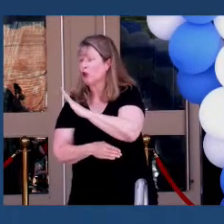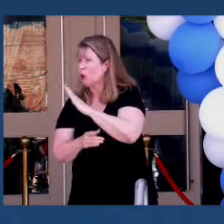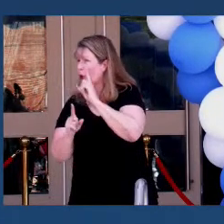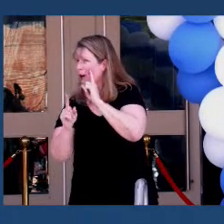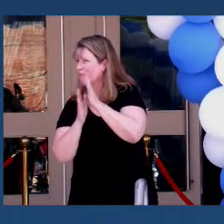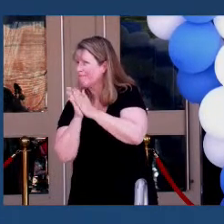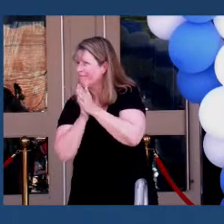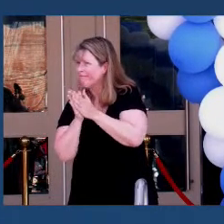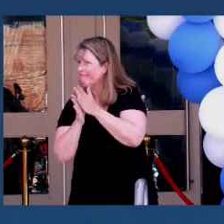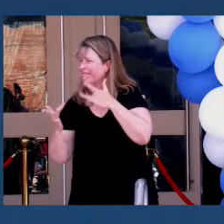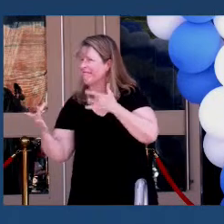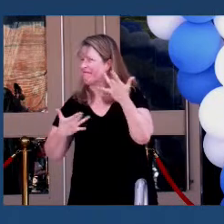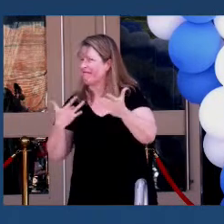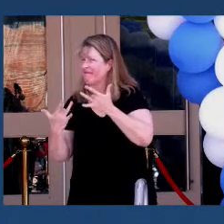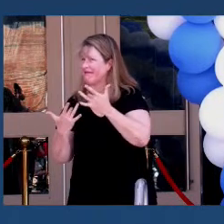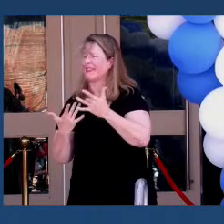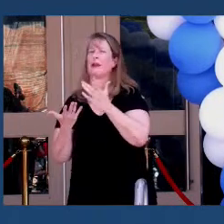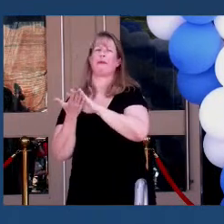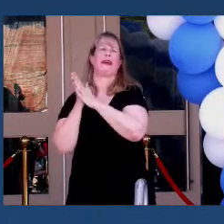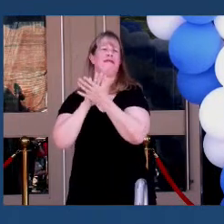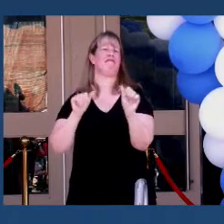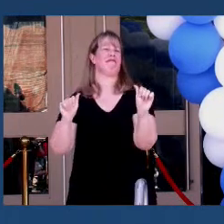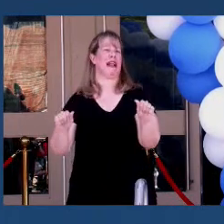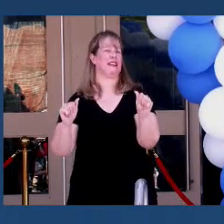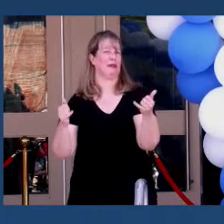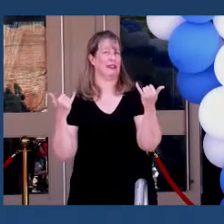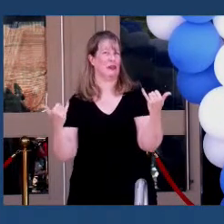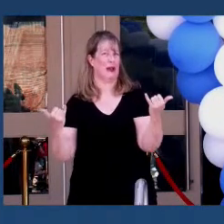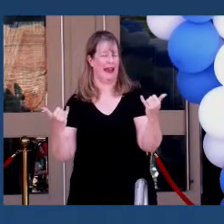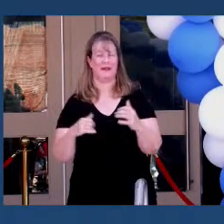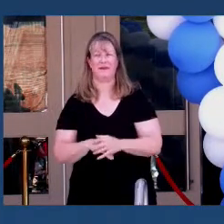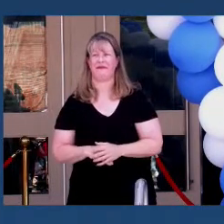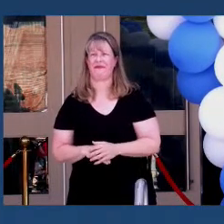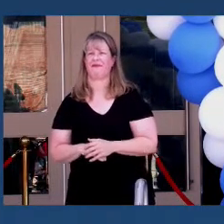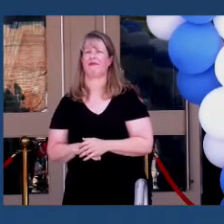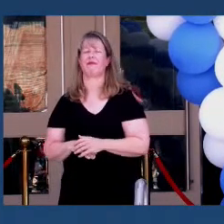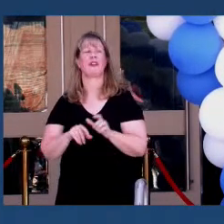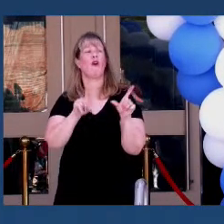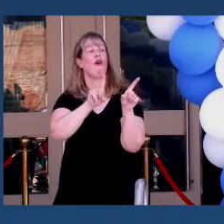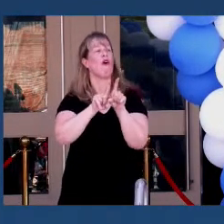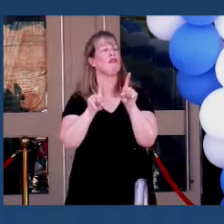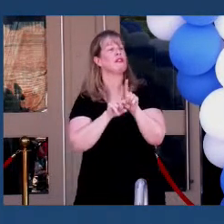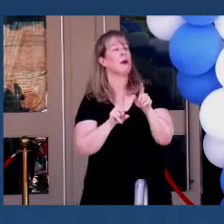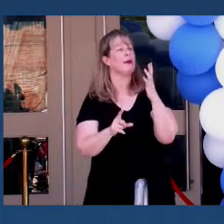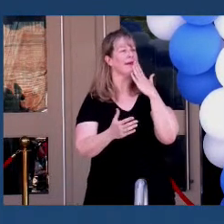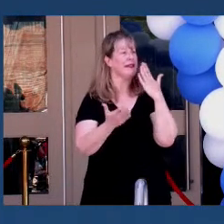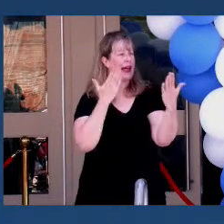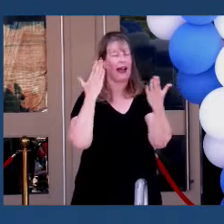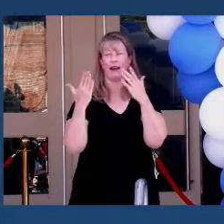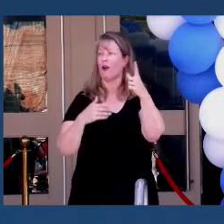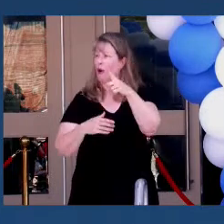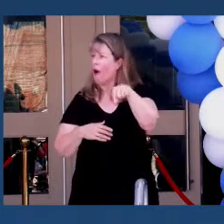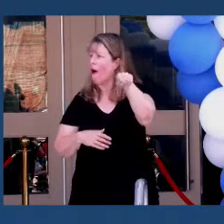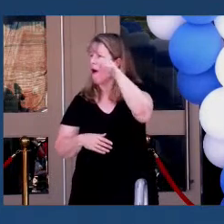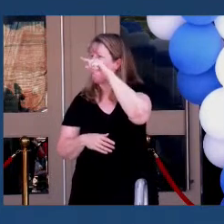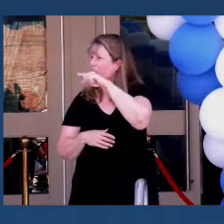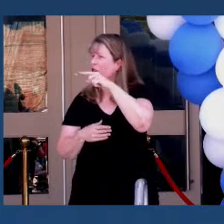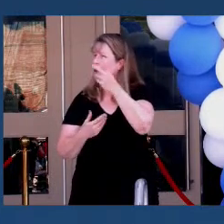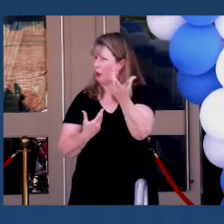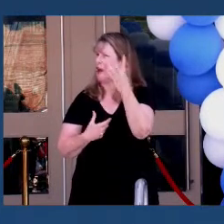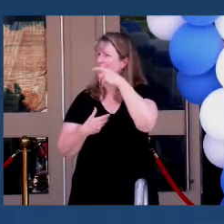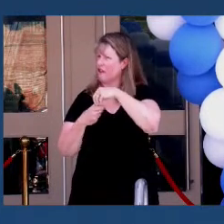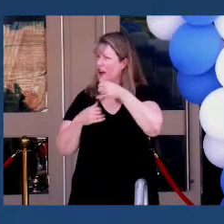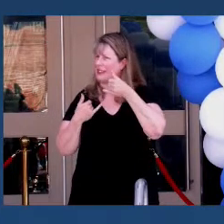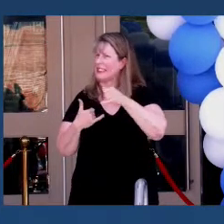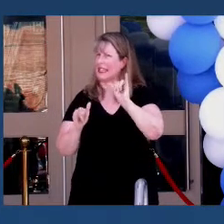made it possible today. And I also want to thank each and every one of you who had a small part in it